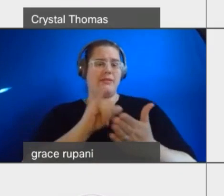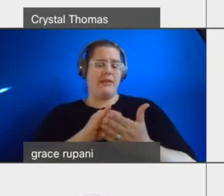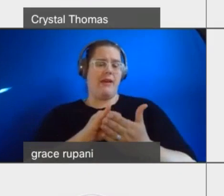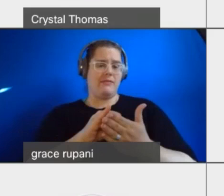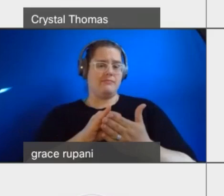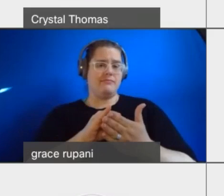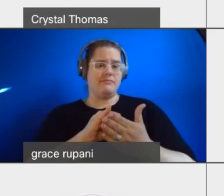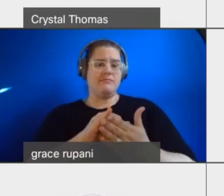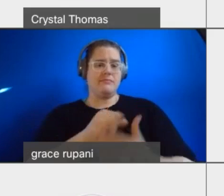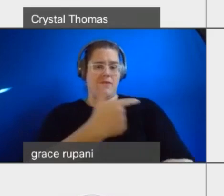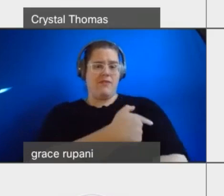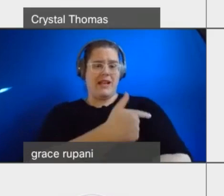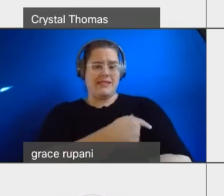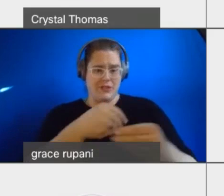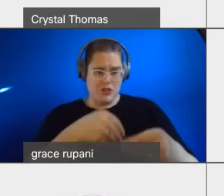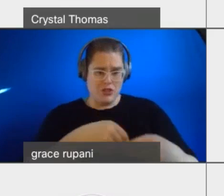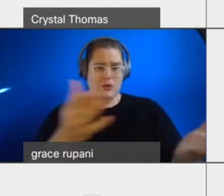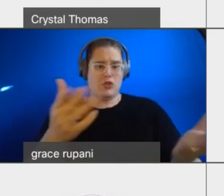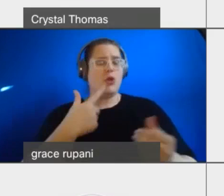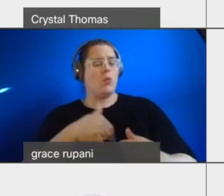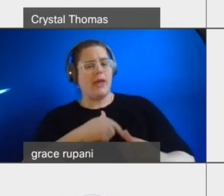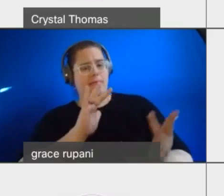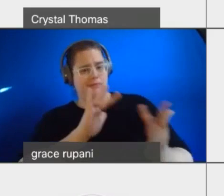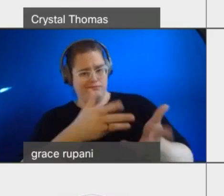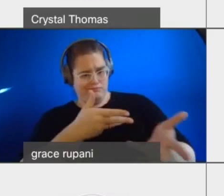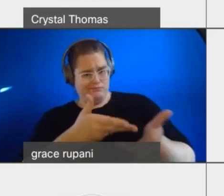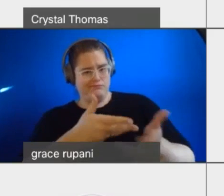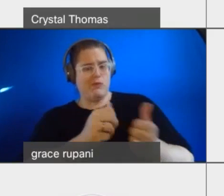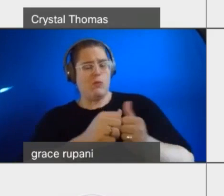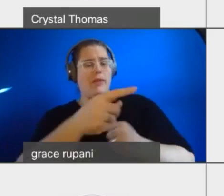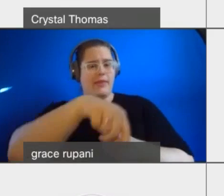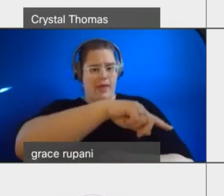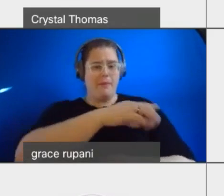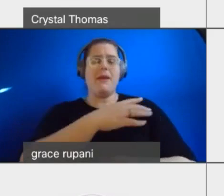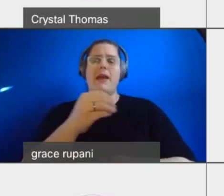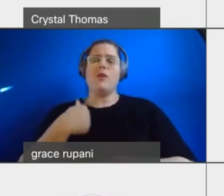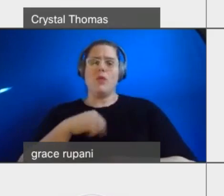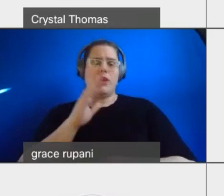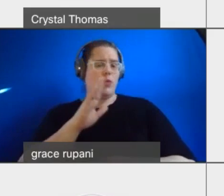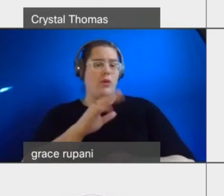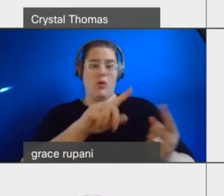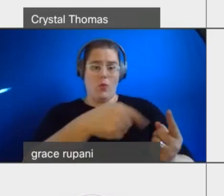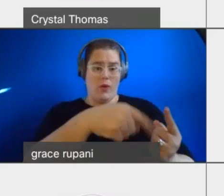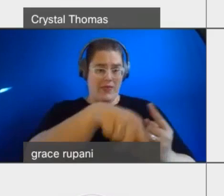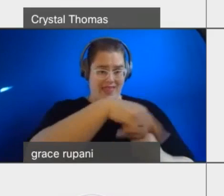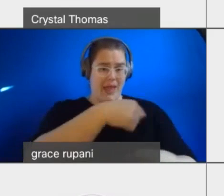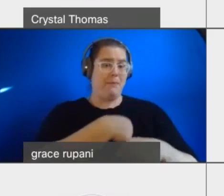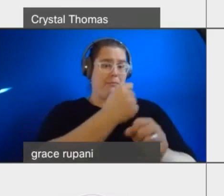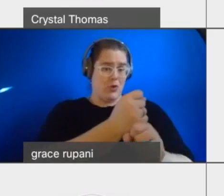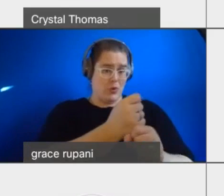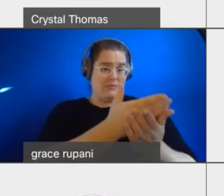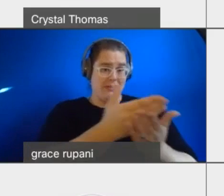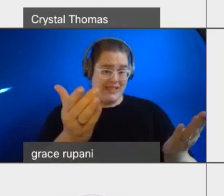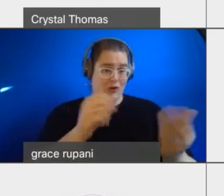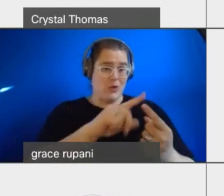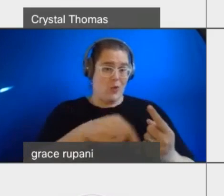of the vaccine. And so we will work as quickly as we can with them as they've produced materials to then make